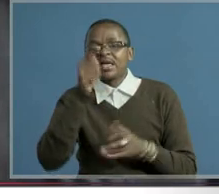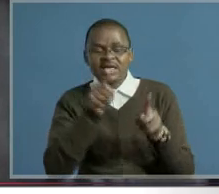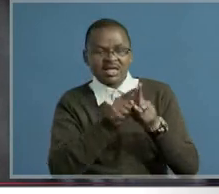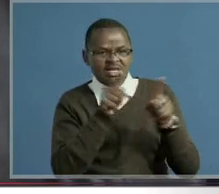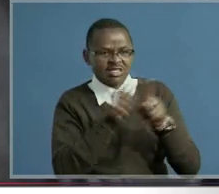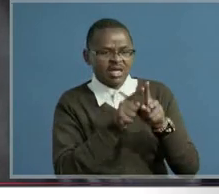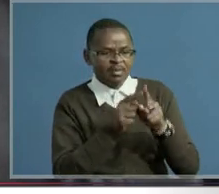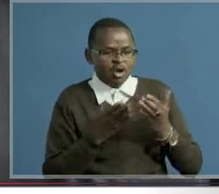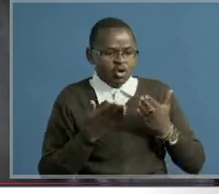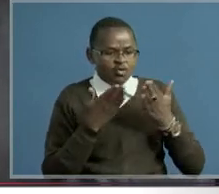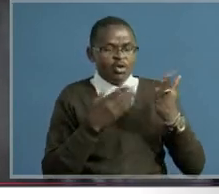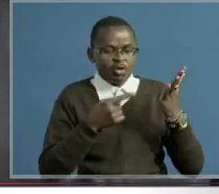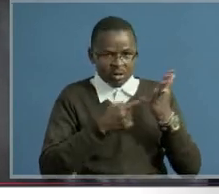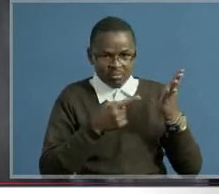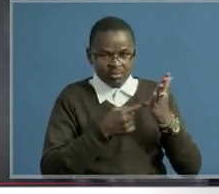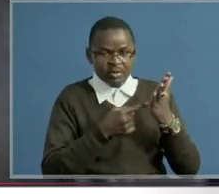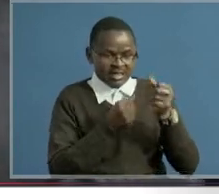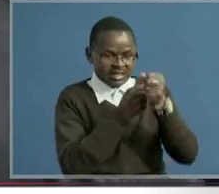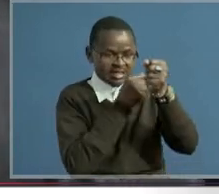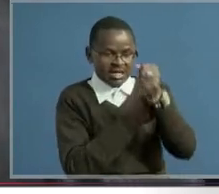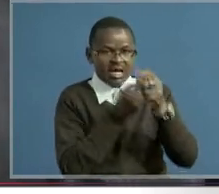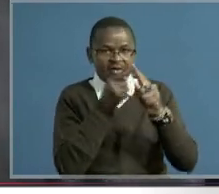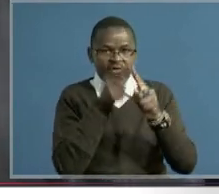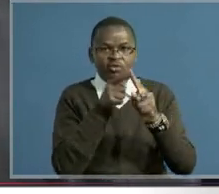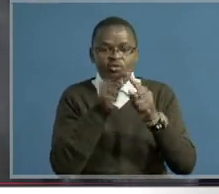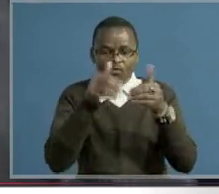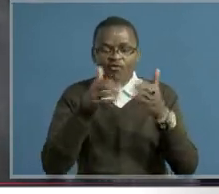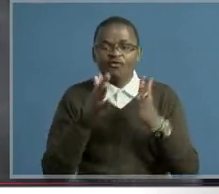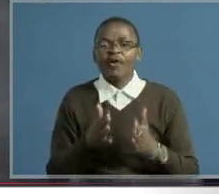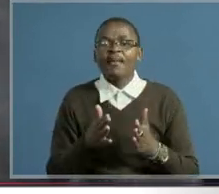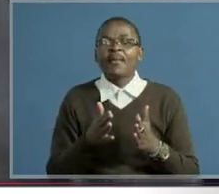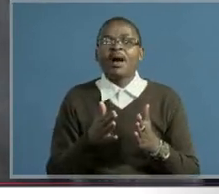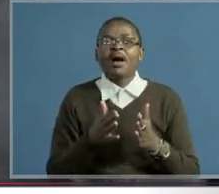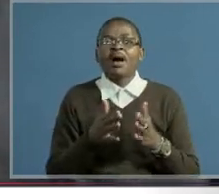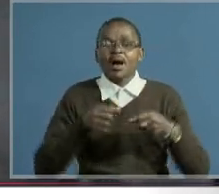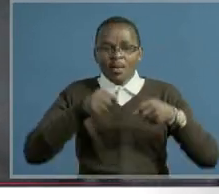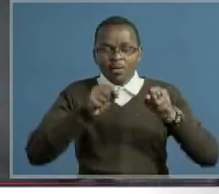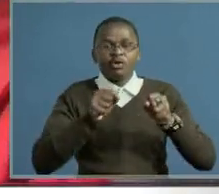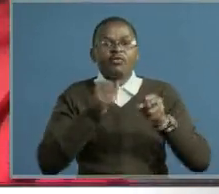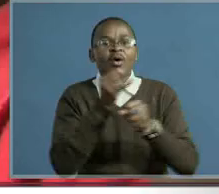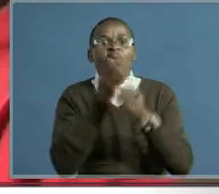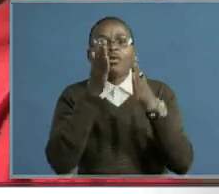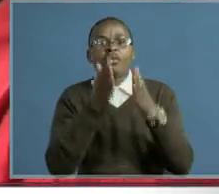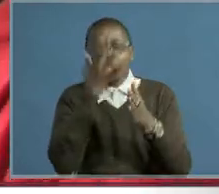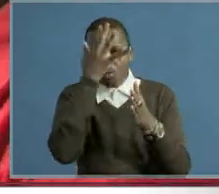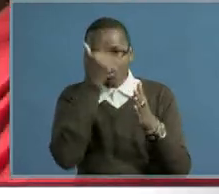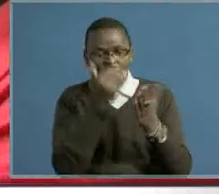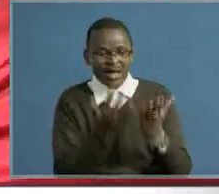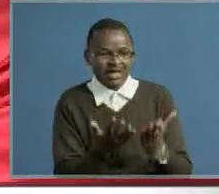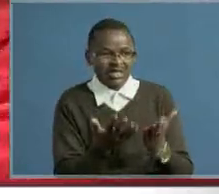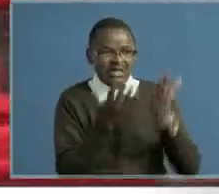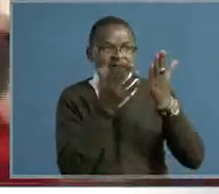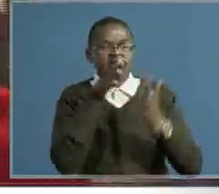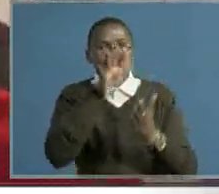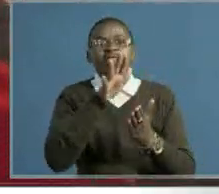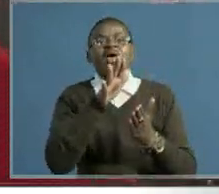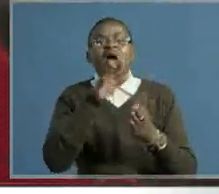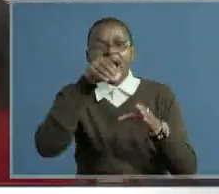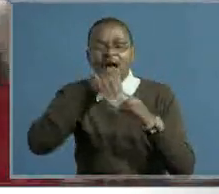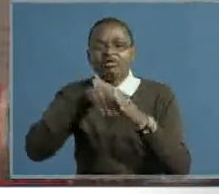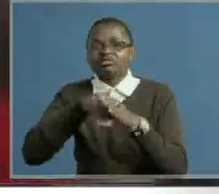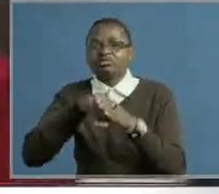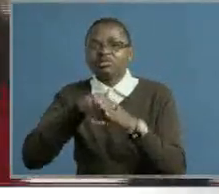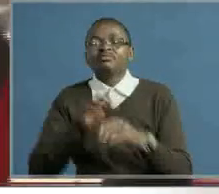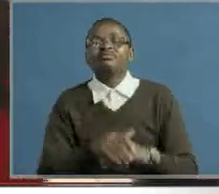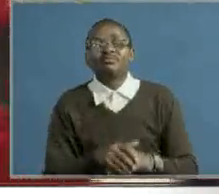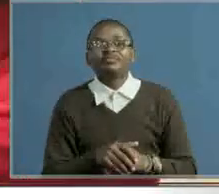pledged to provide technological support to farmers in motor vehicle operators in the county so as to improve their output